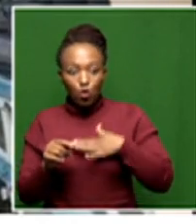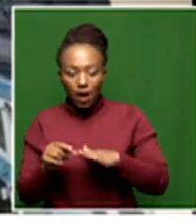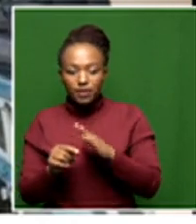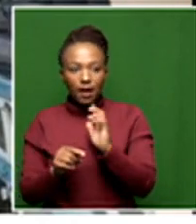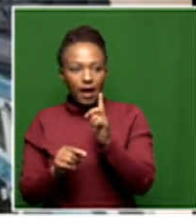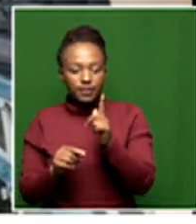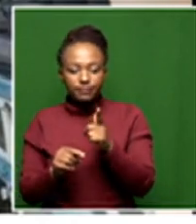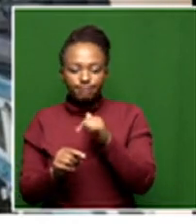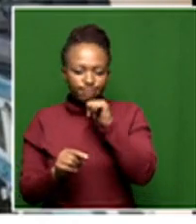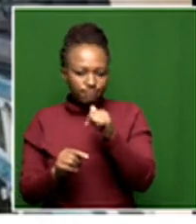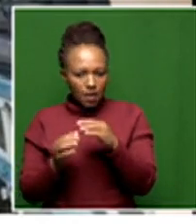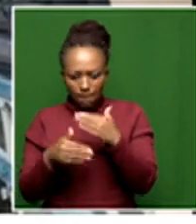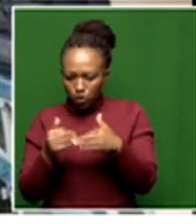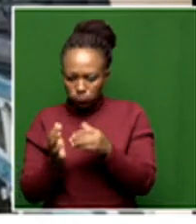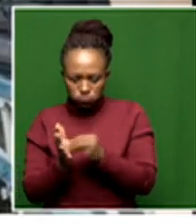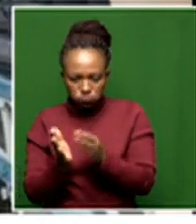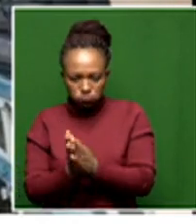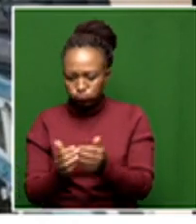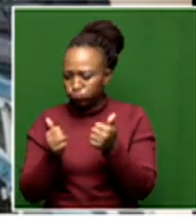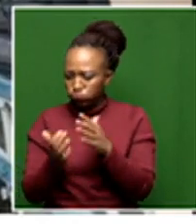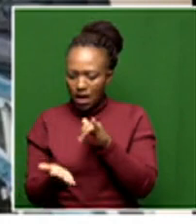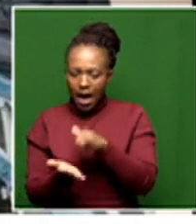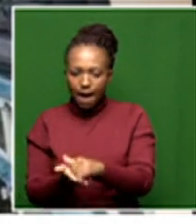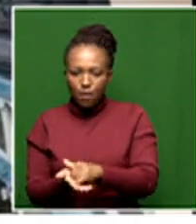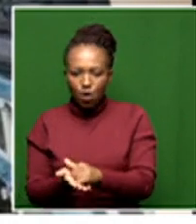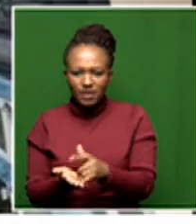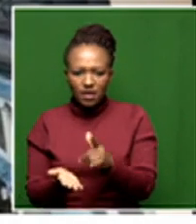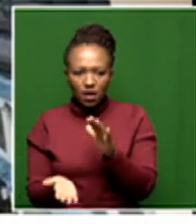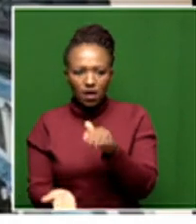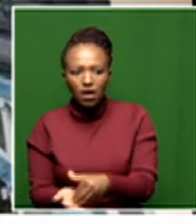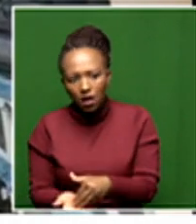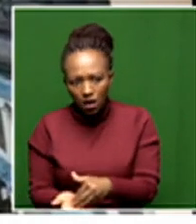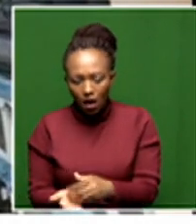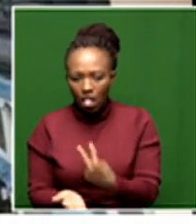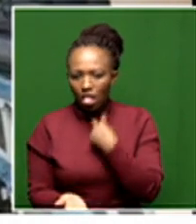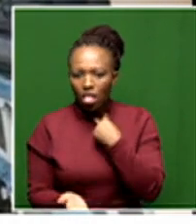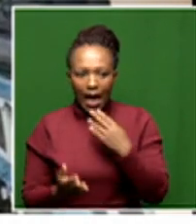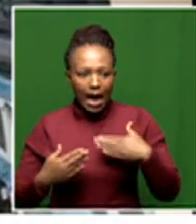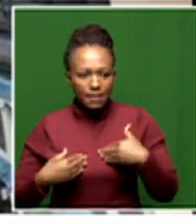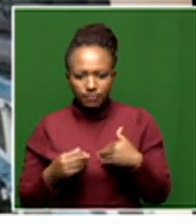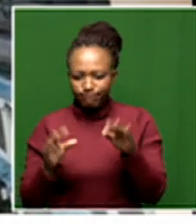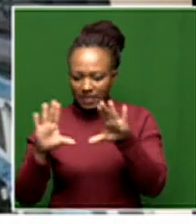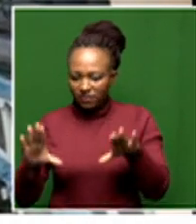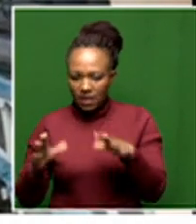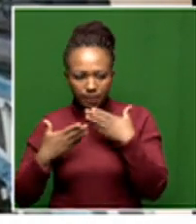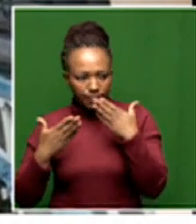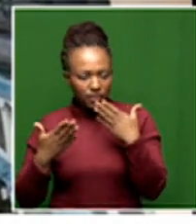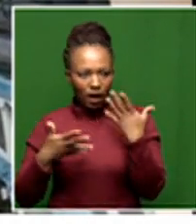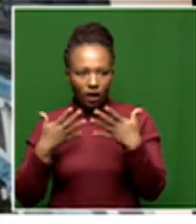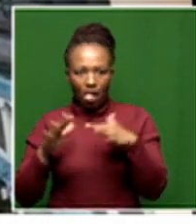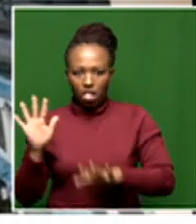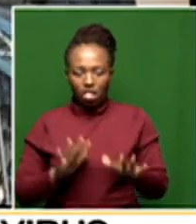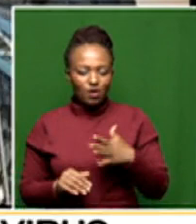do is go through this whole process of getting to the airport and then not having all of the administrative bits lined up to travel.